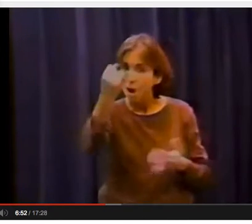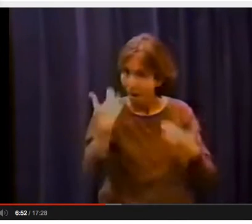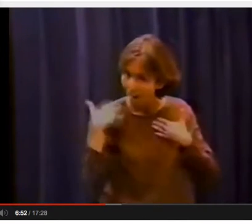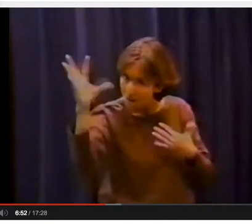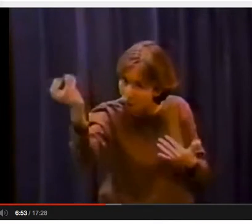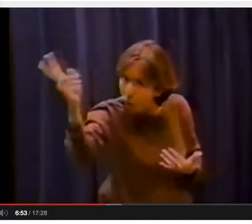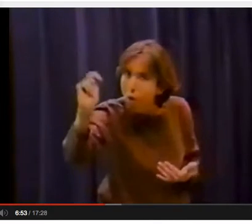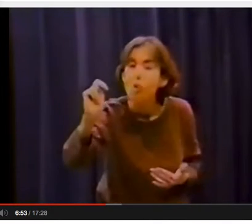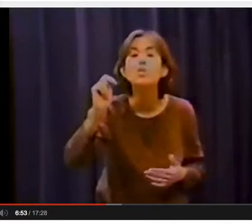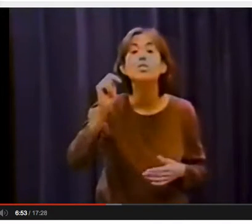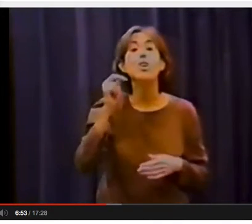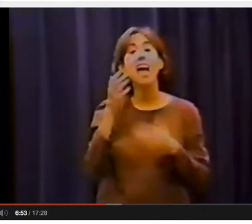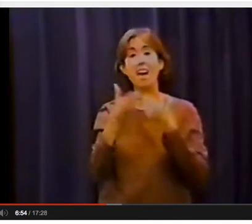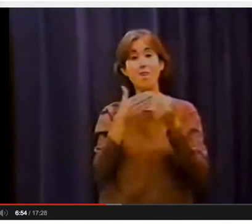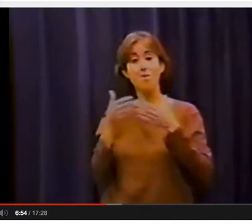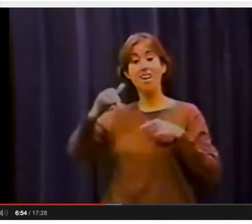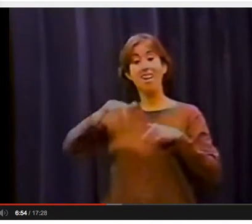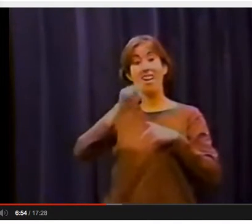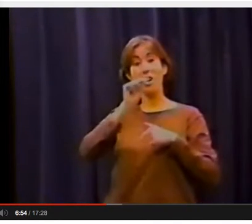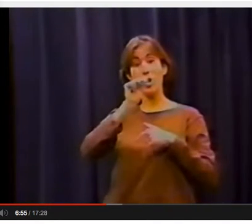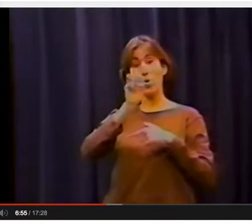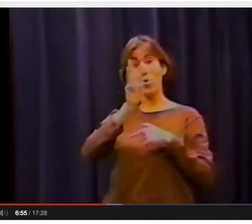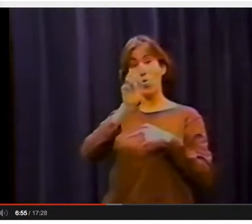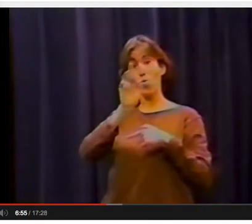All these different cities have these own celebrations.